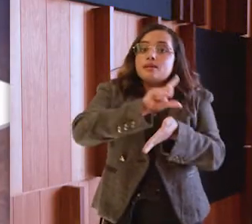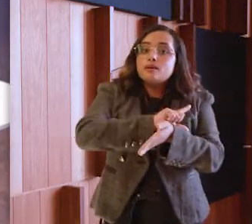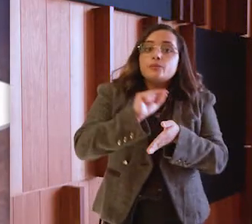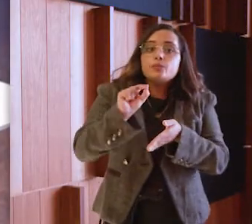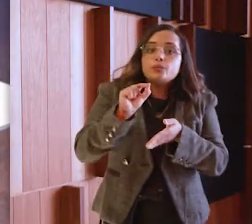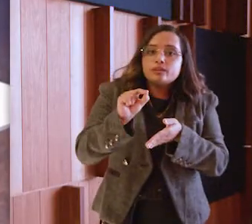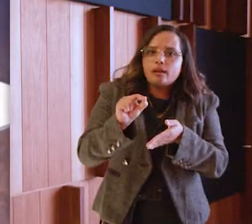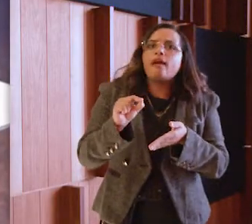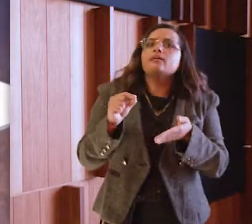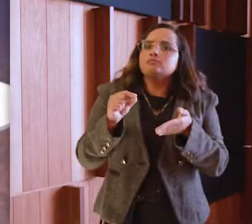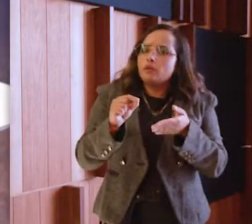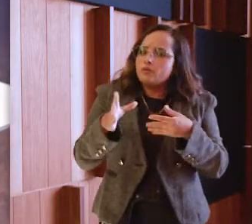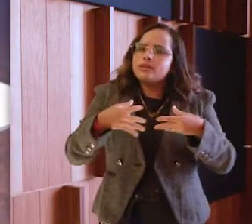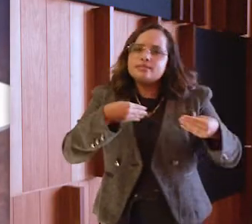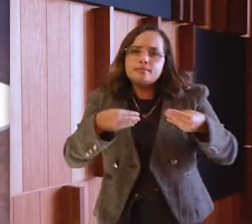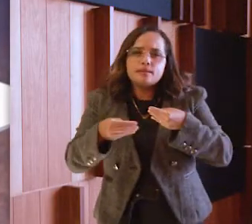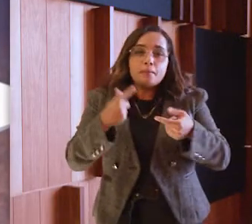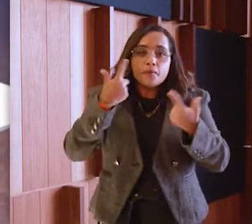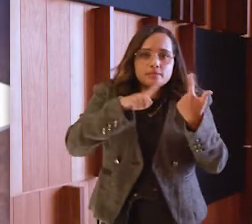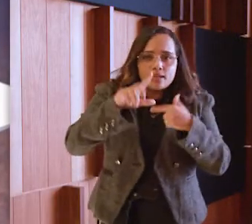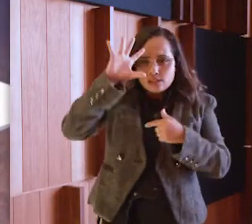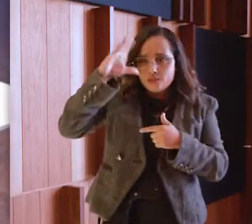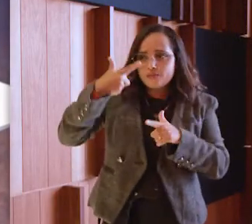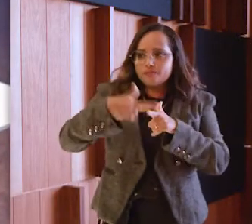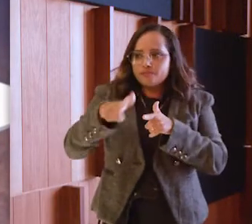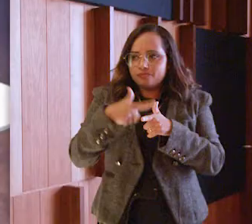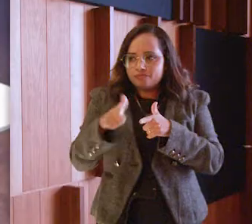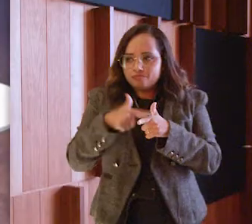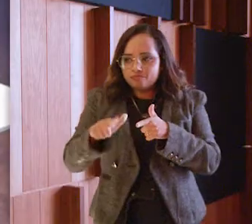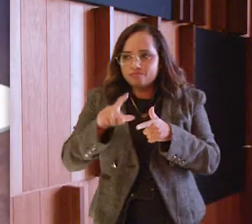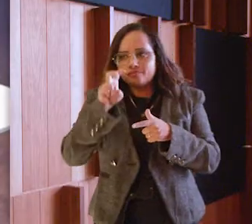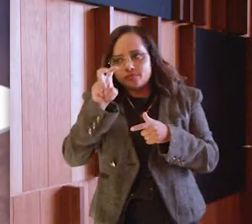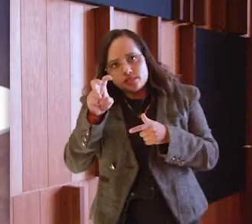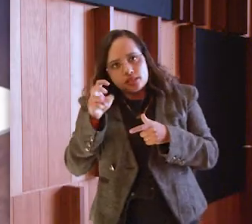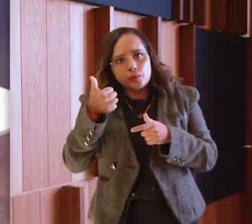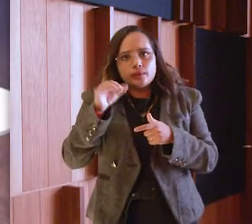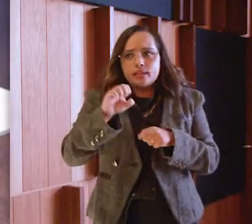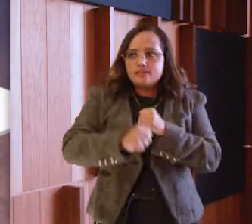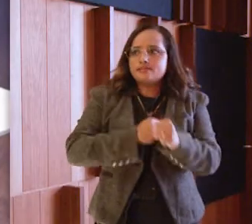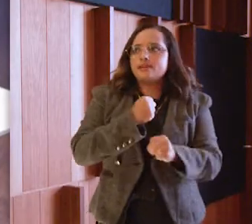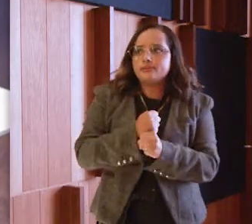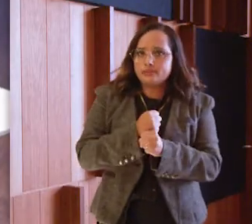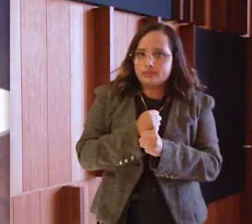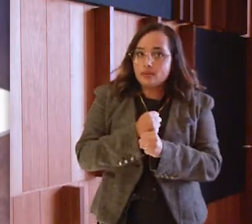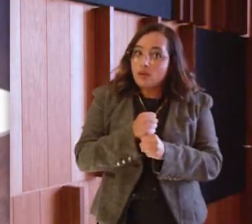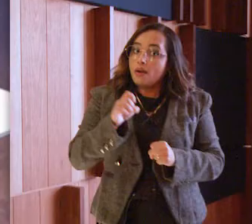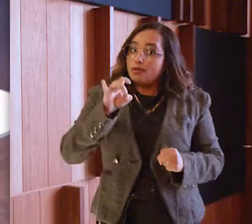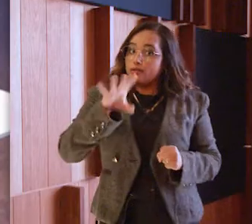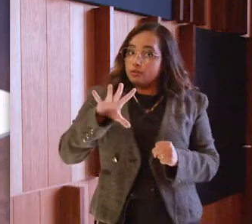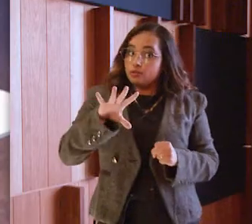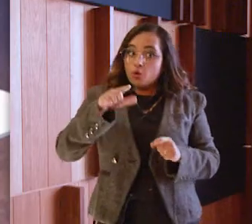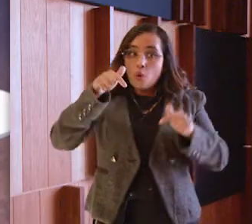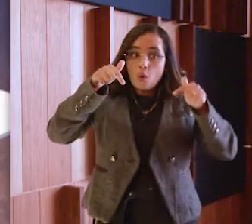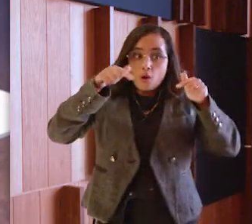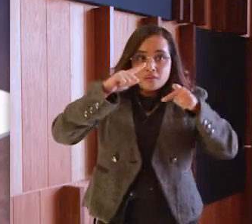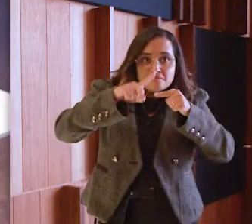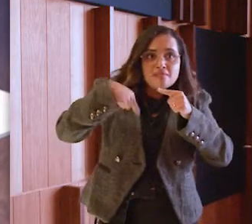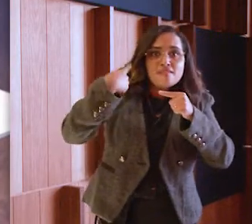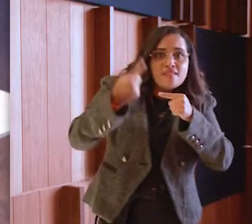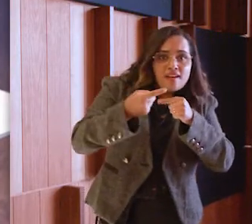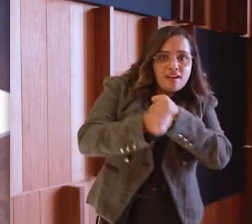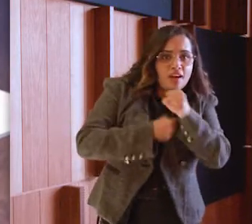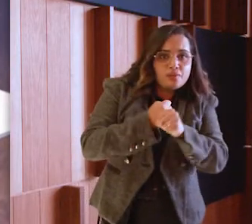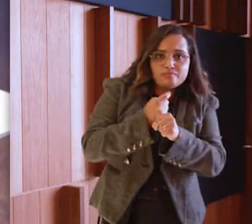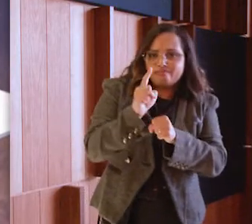solve this problem for the next 5, 10 years, not just for next year. And so part of it is, again, understanding, creating operating